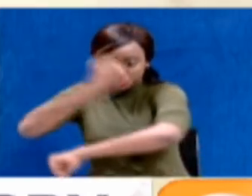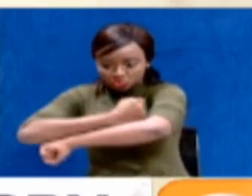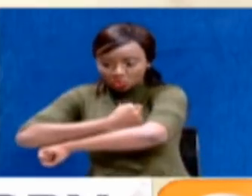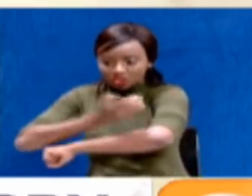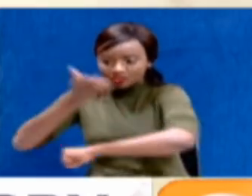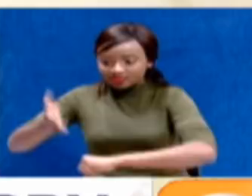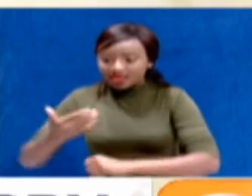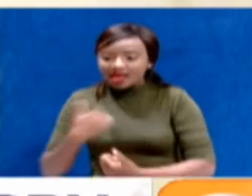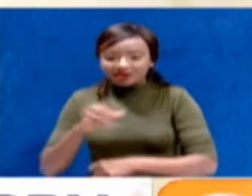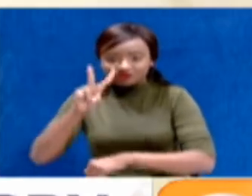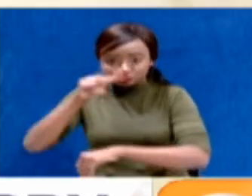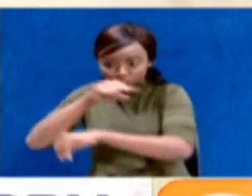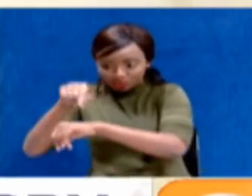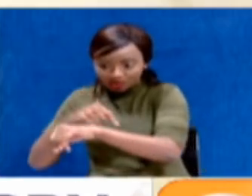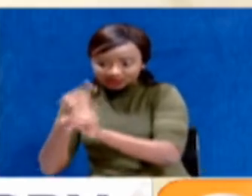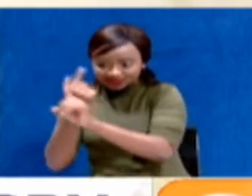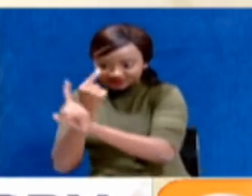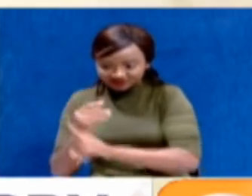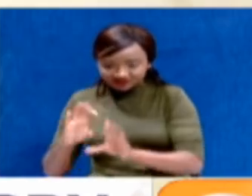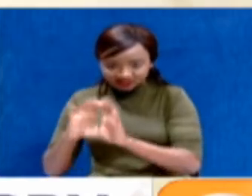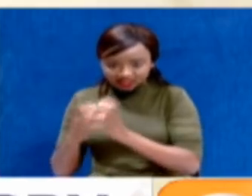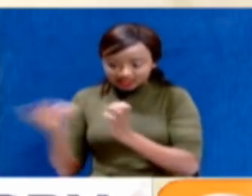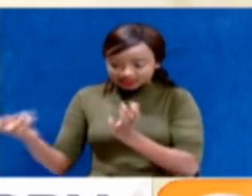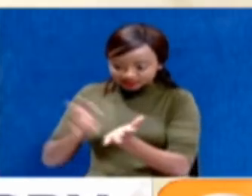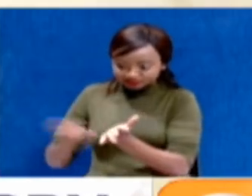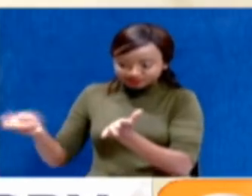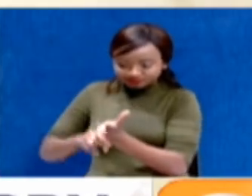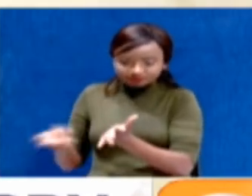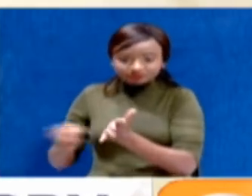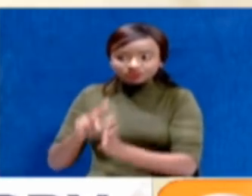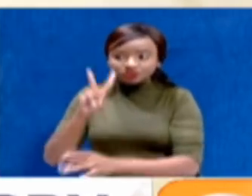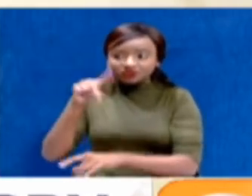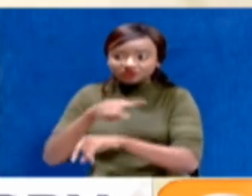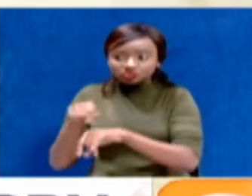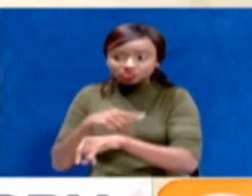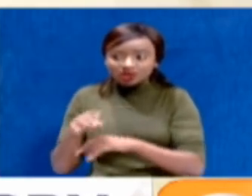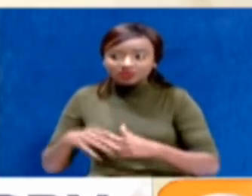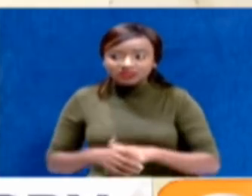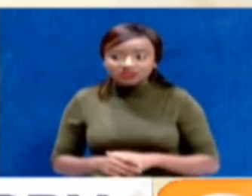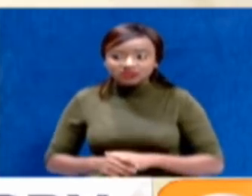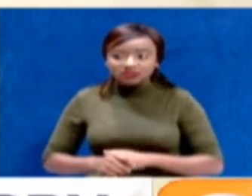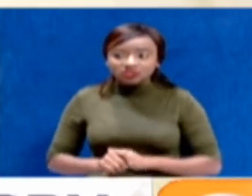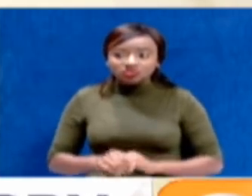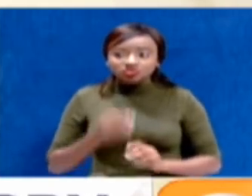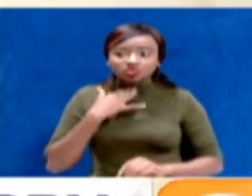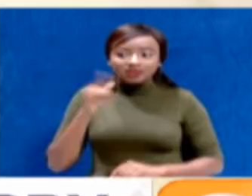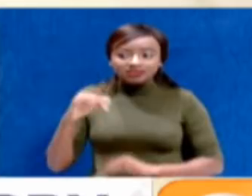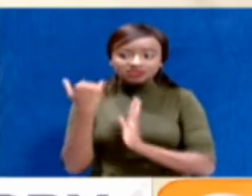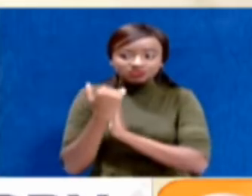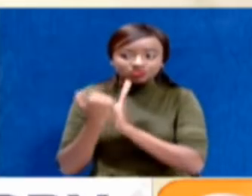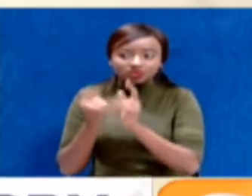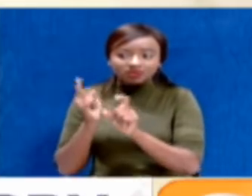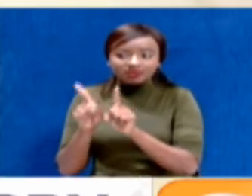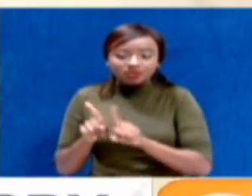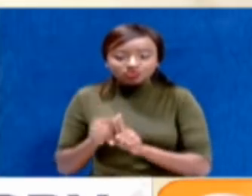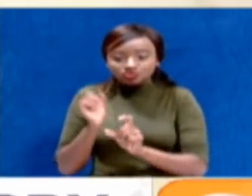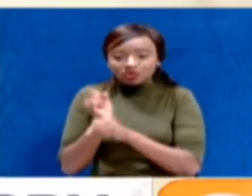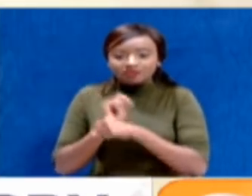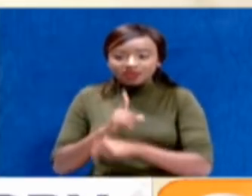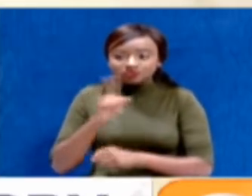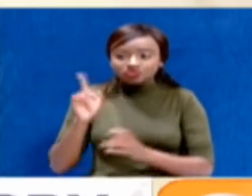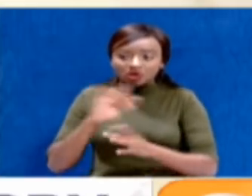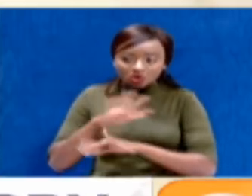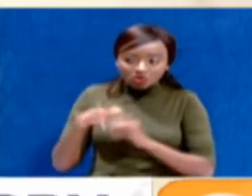they will have about 2 hour session, different classes. We will be rolling out a program for it to ensure that all